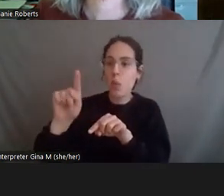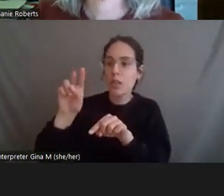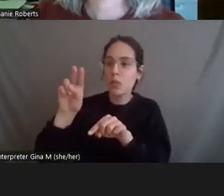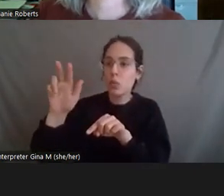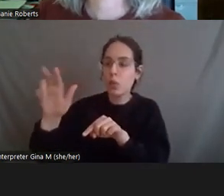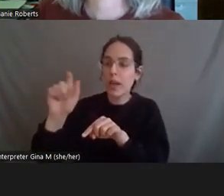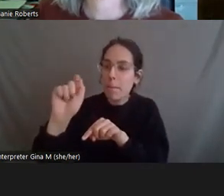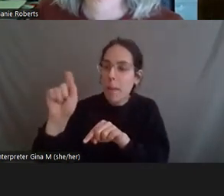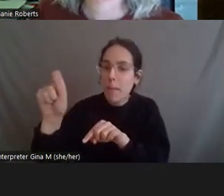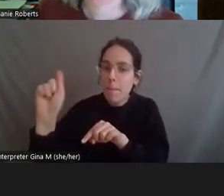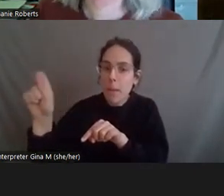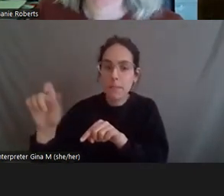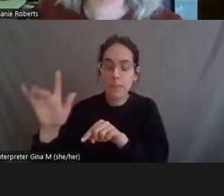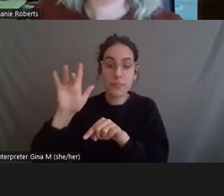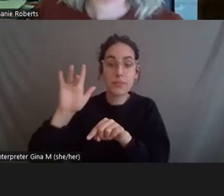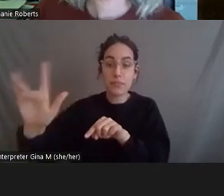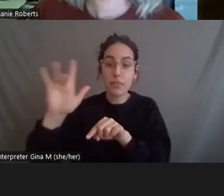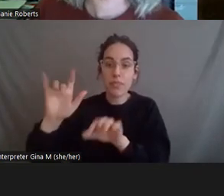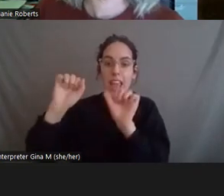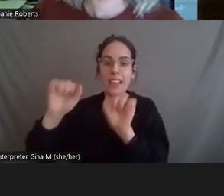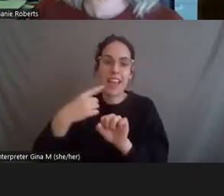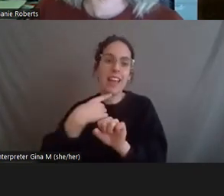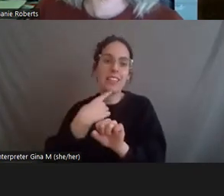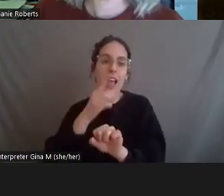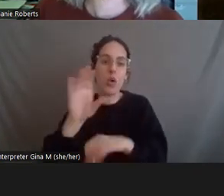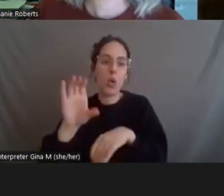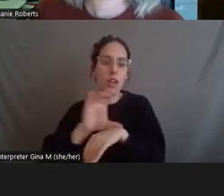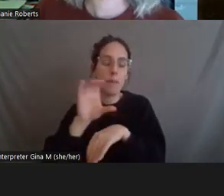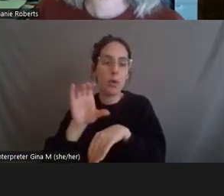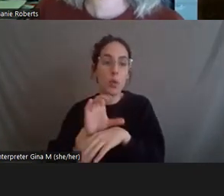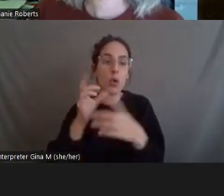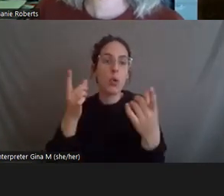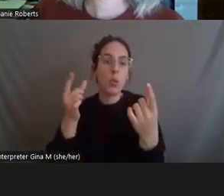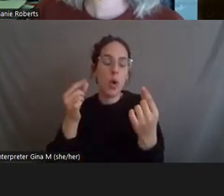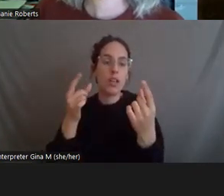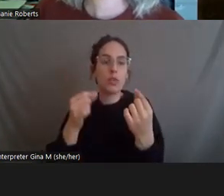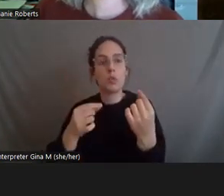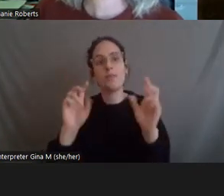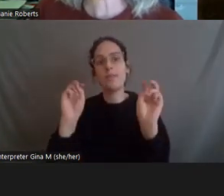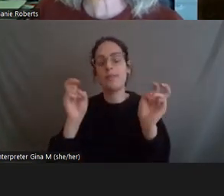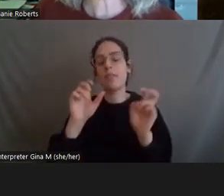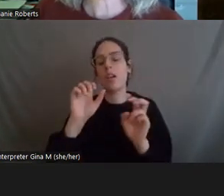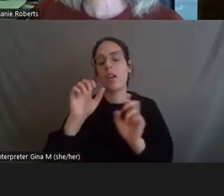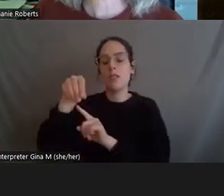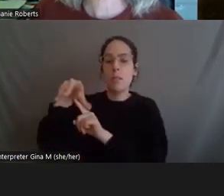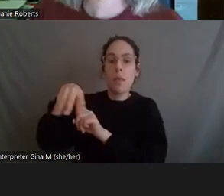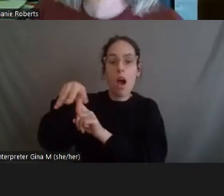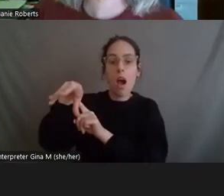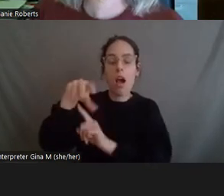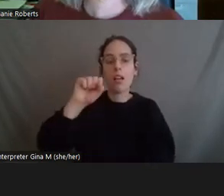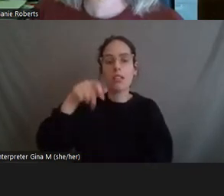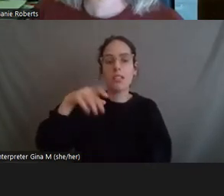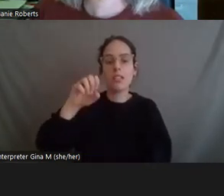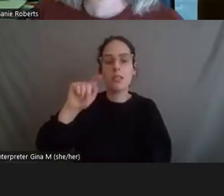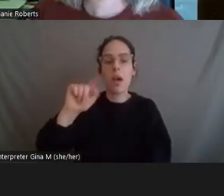you can tell your computer to spotlight him. Do you have that option? Okay.